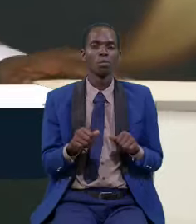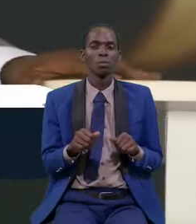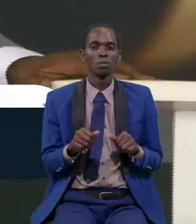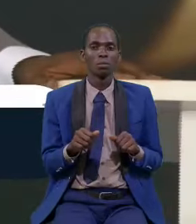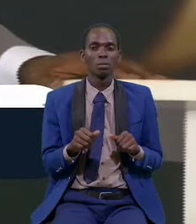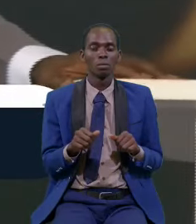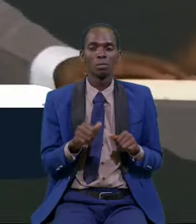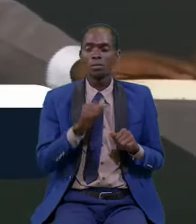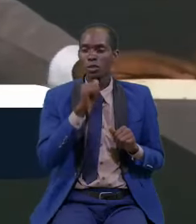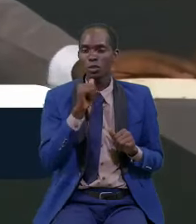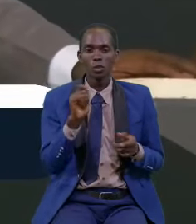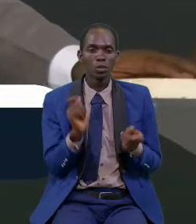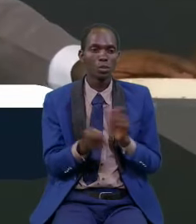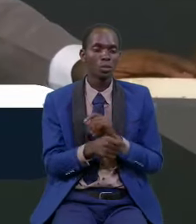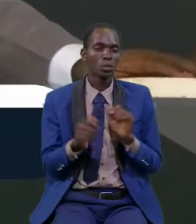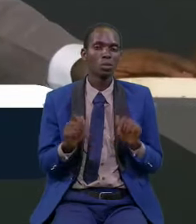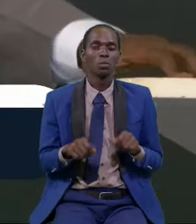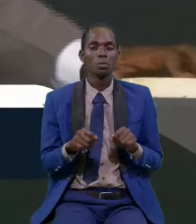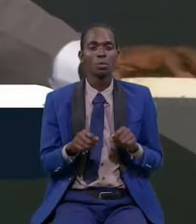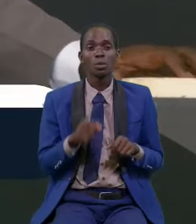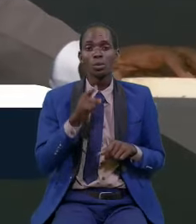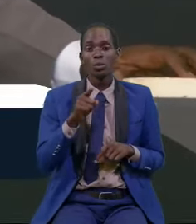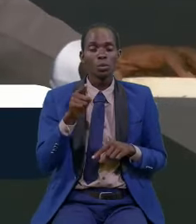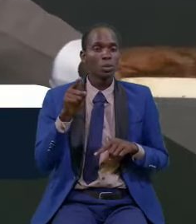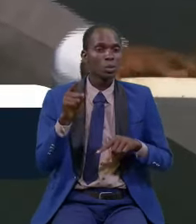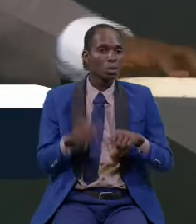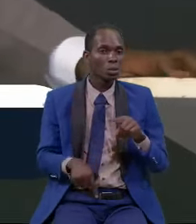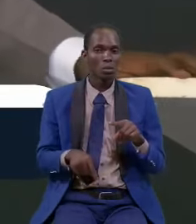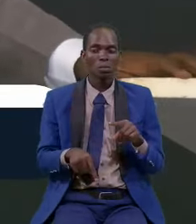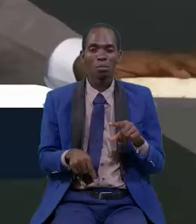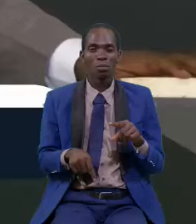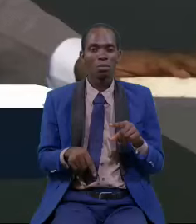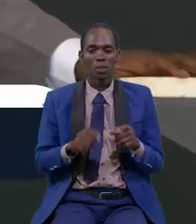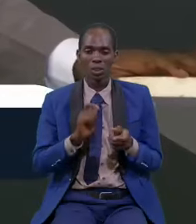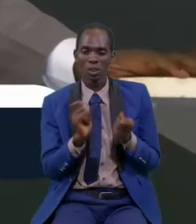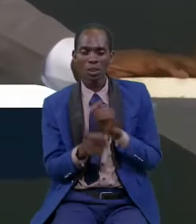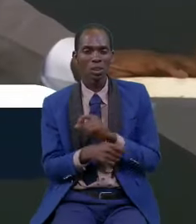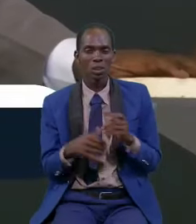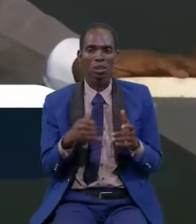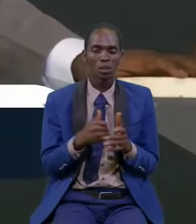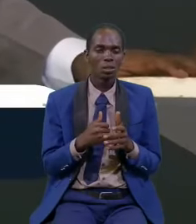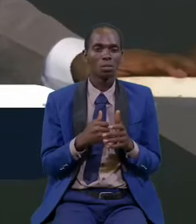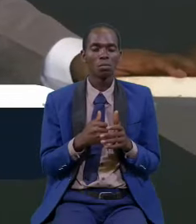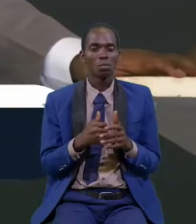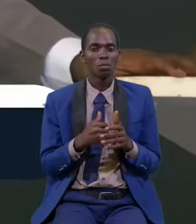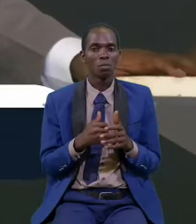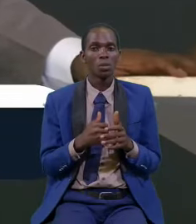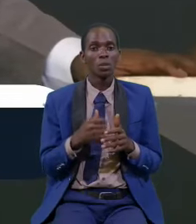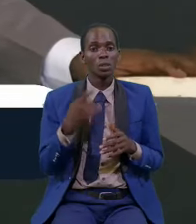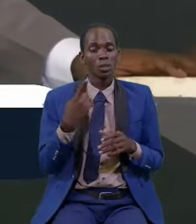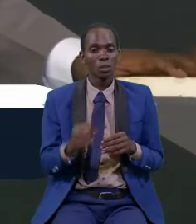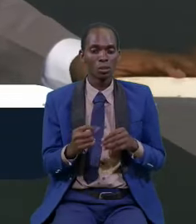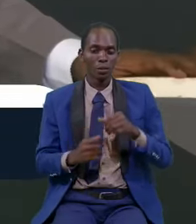irreversible. You cannot edit it, modify it, or change it. The foundation